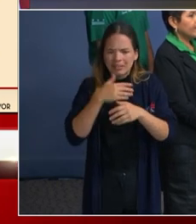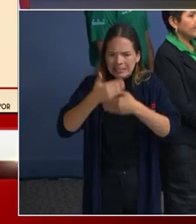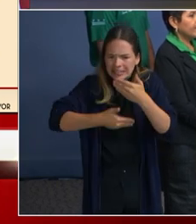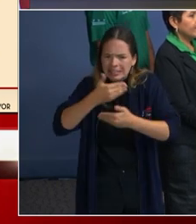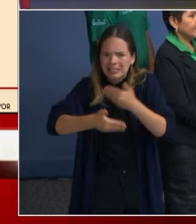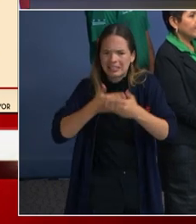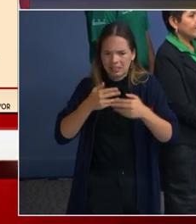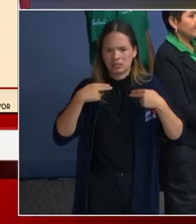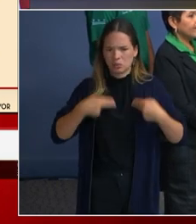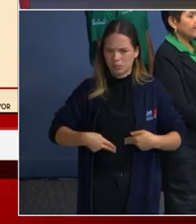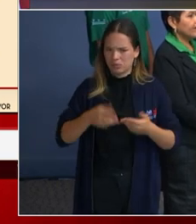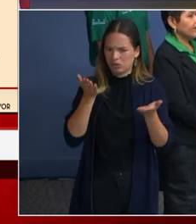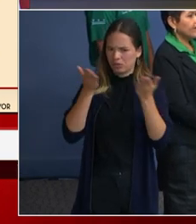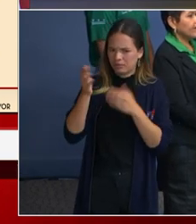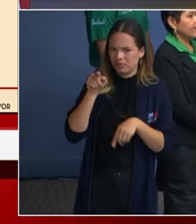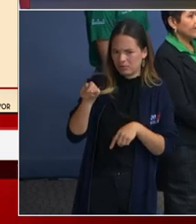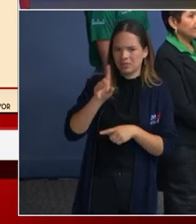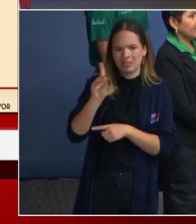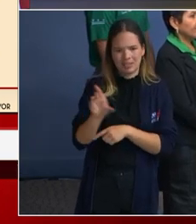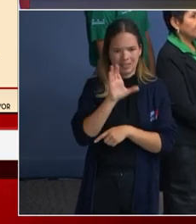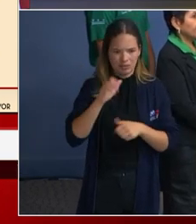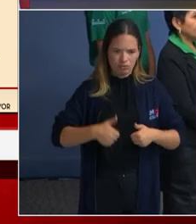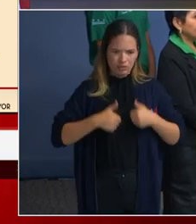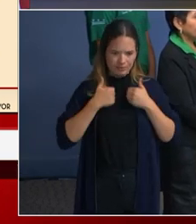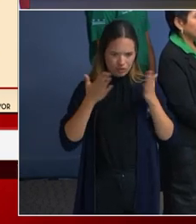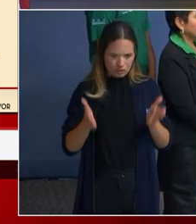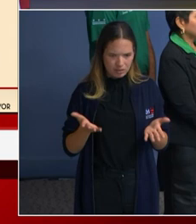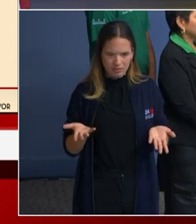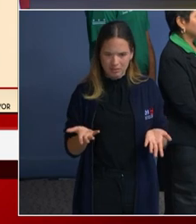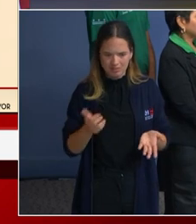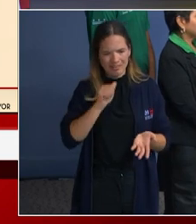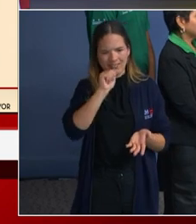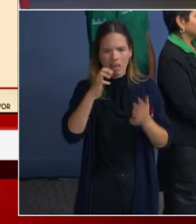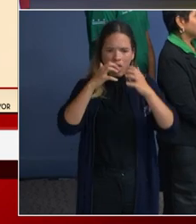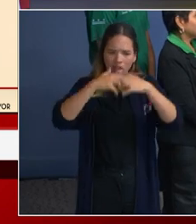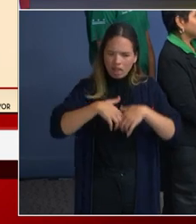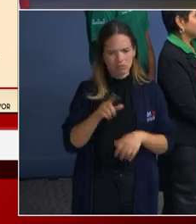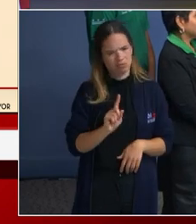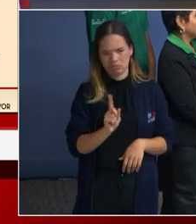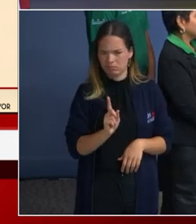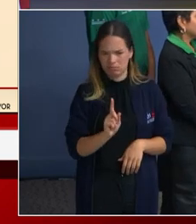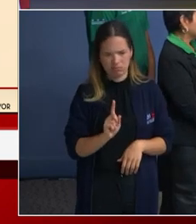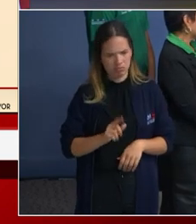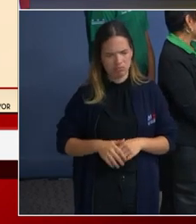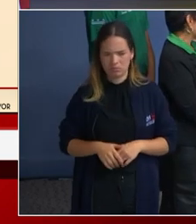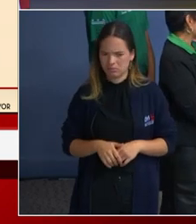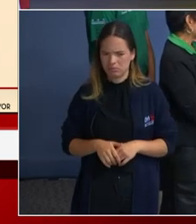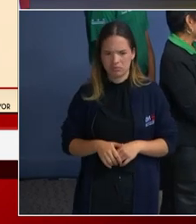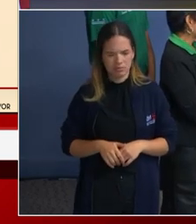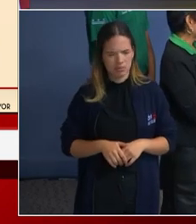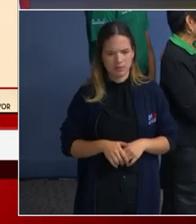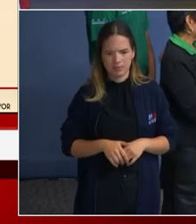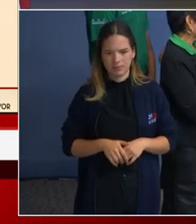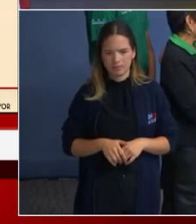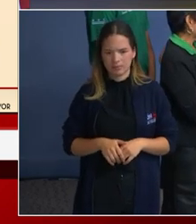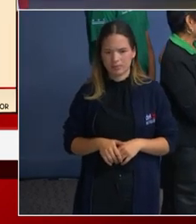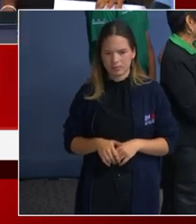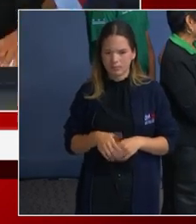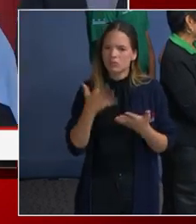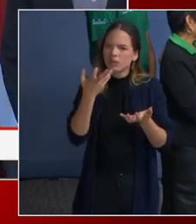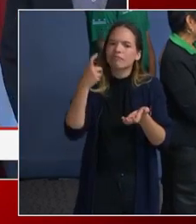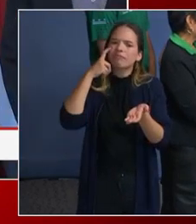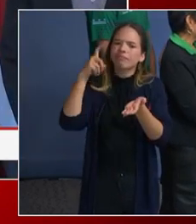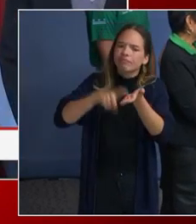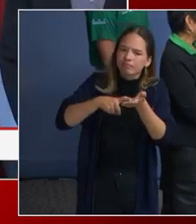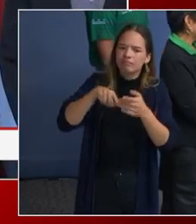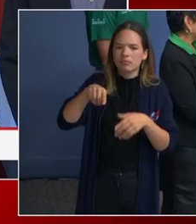residents is not broken. So with that, I want to acknowledge Councilmember Nadeau, and we can take a